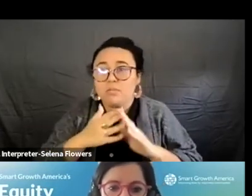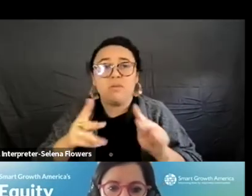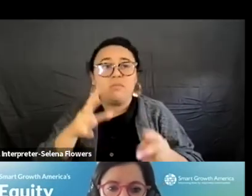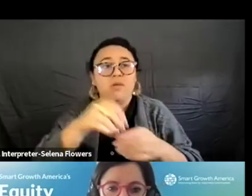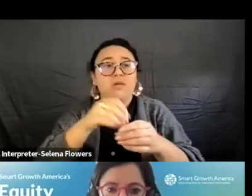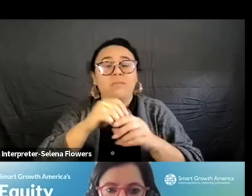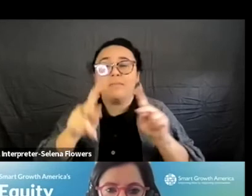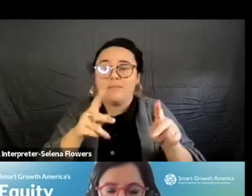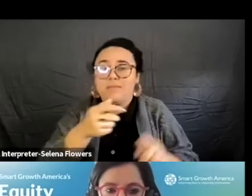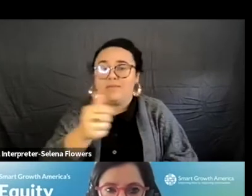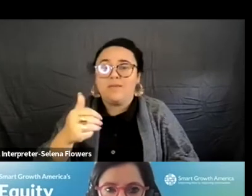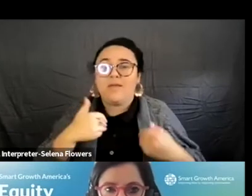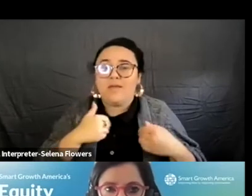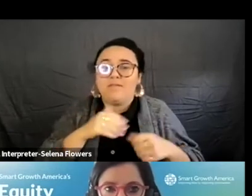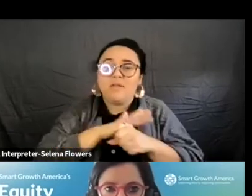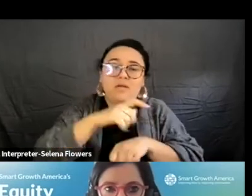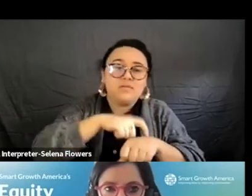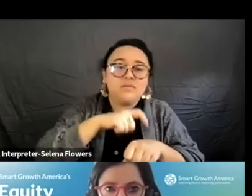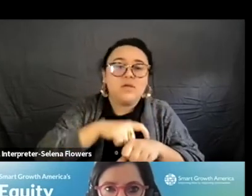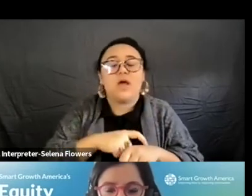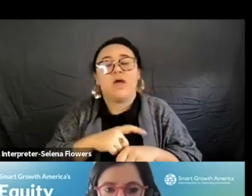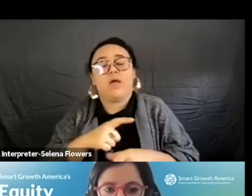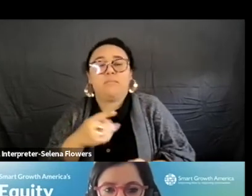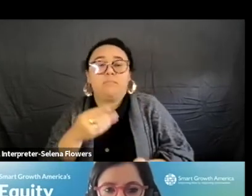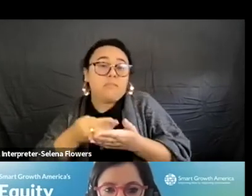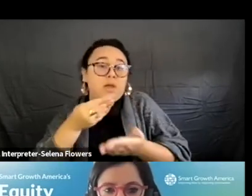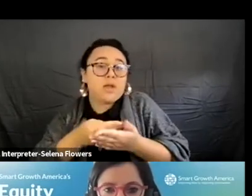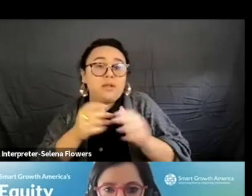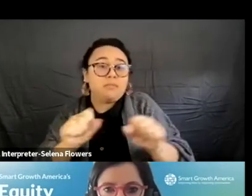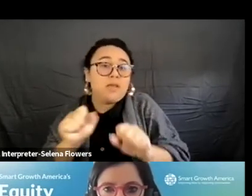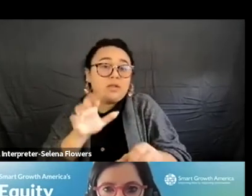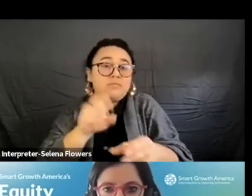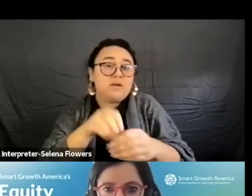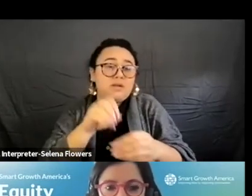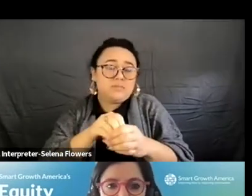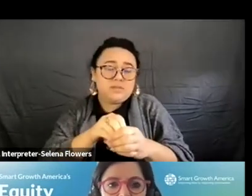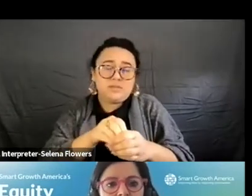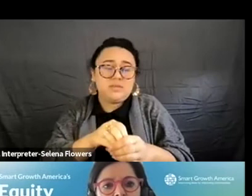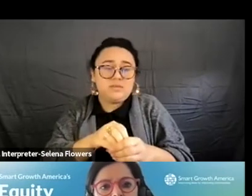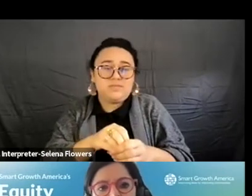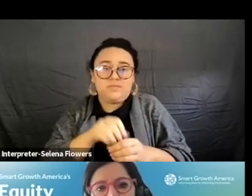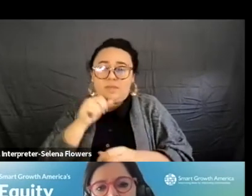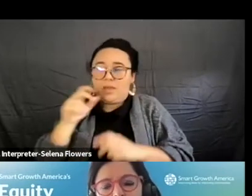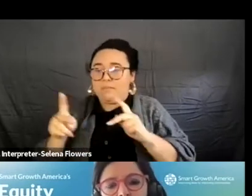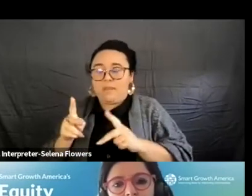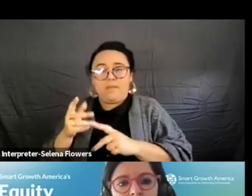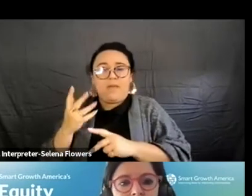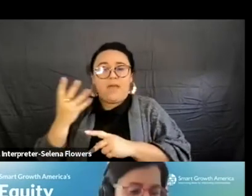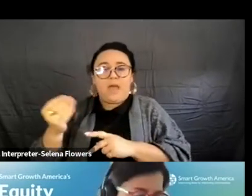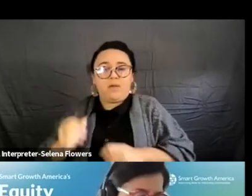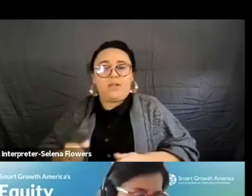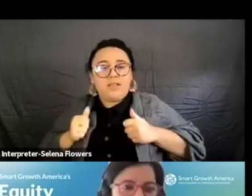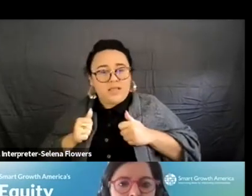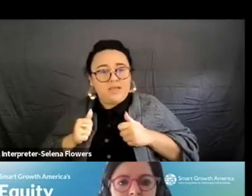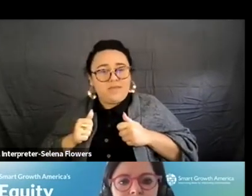that had enough time and affluency to be able to participate in meetings like this. They were not the folks that were actually living on the